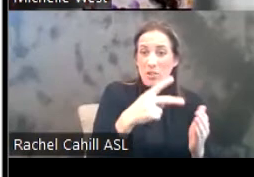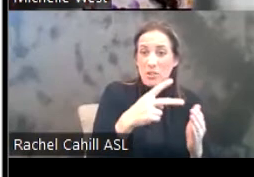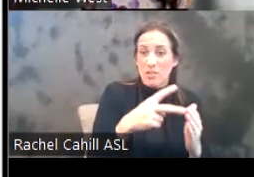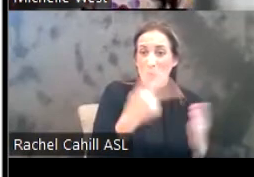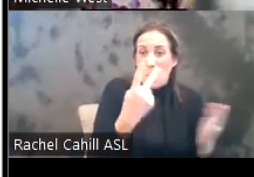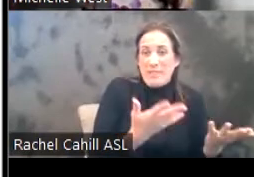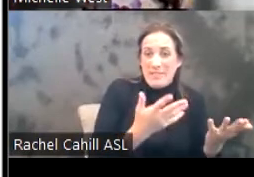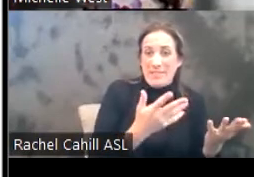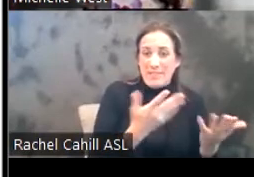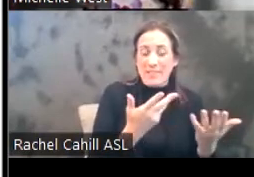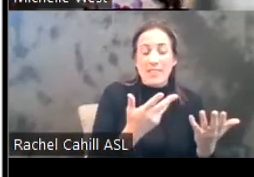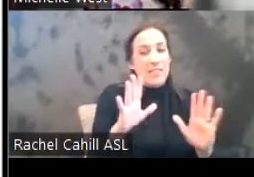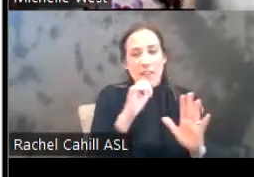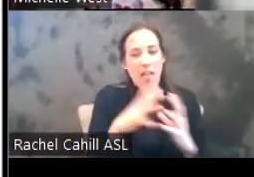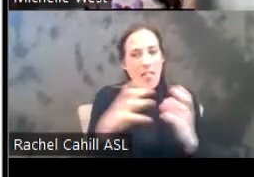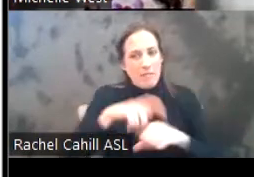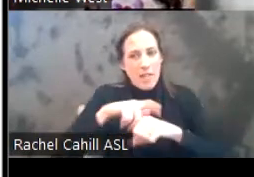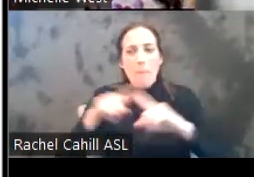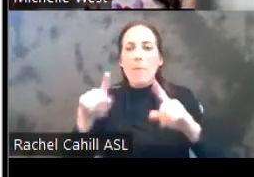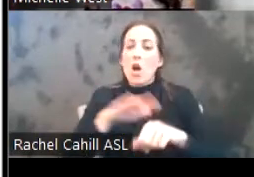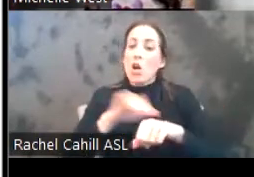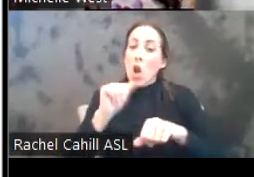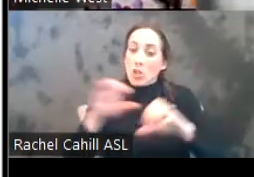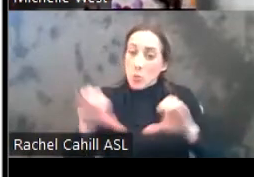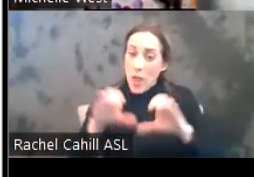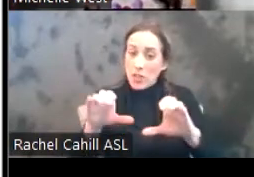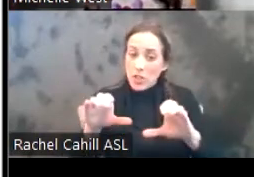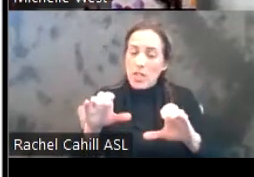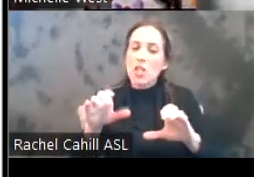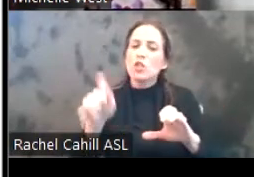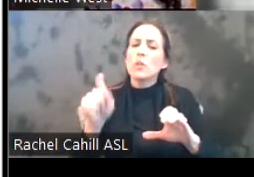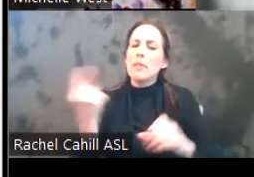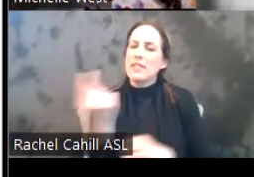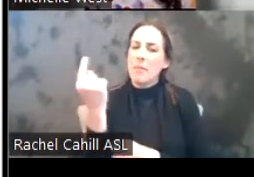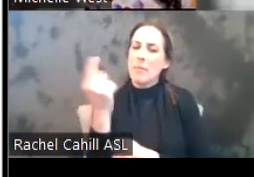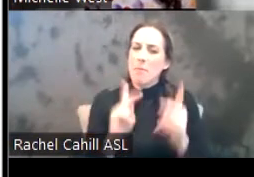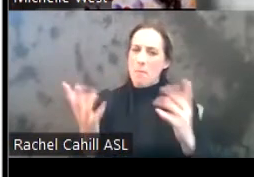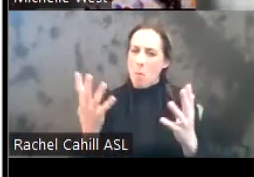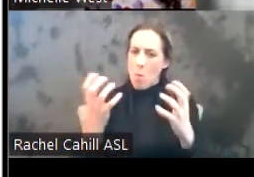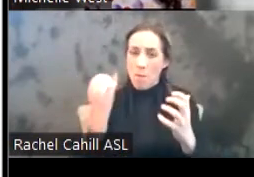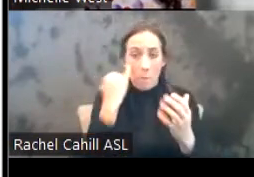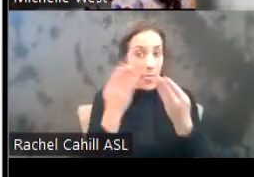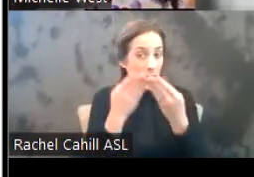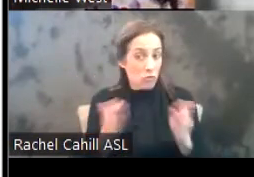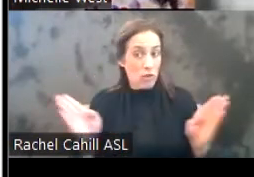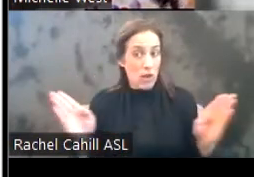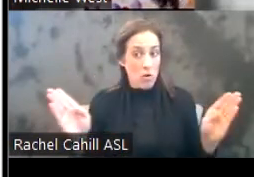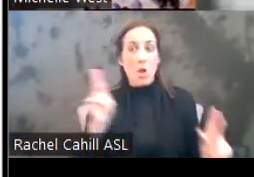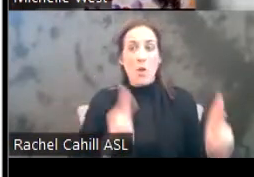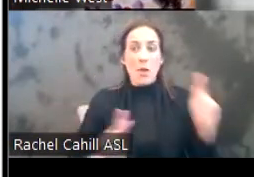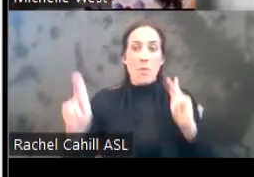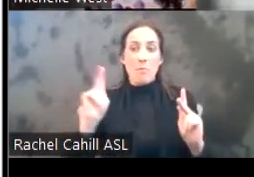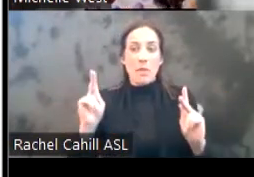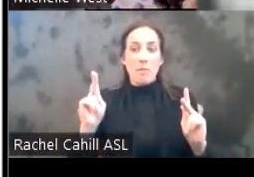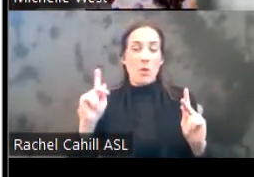left. And you want the call to action to be something that people want. If it's really general, then people might just be like,